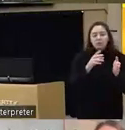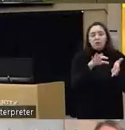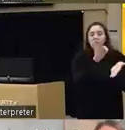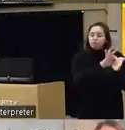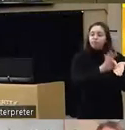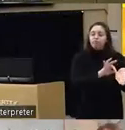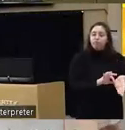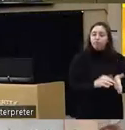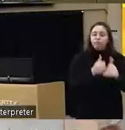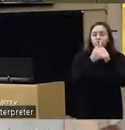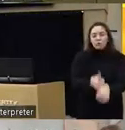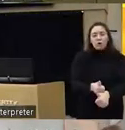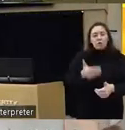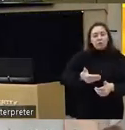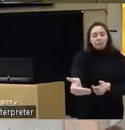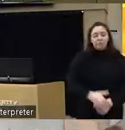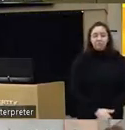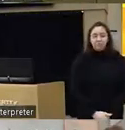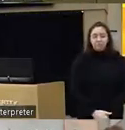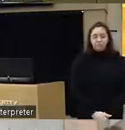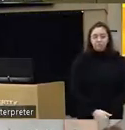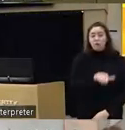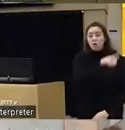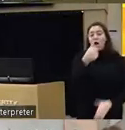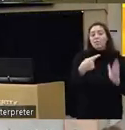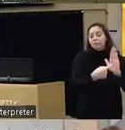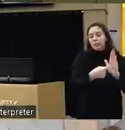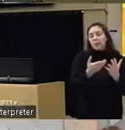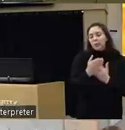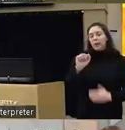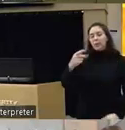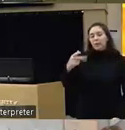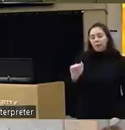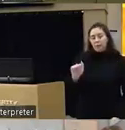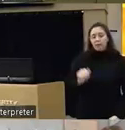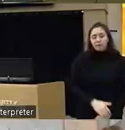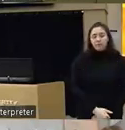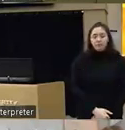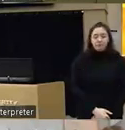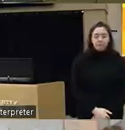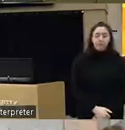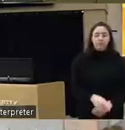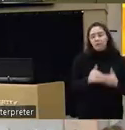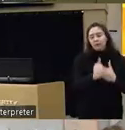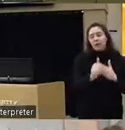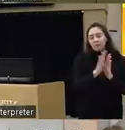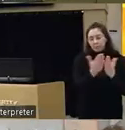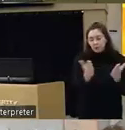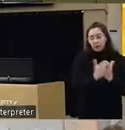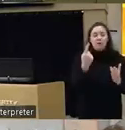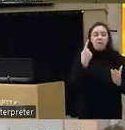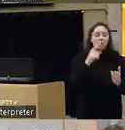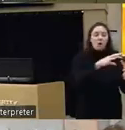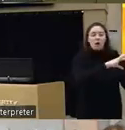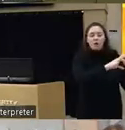time. These are other examples through the APA. It has a special populations guidebook for collaborative care